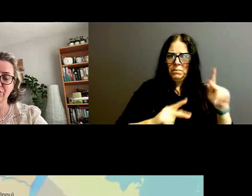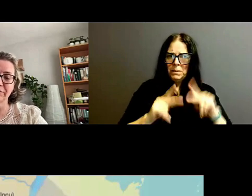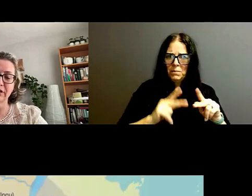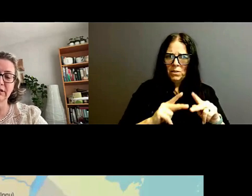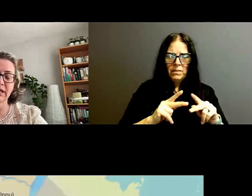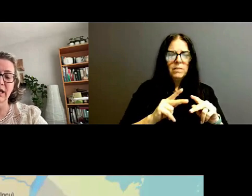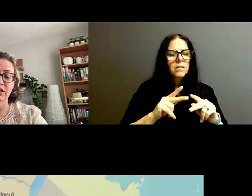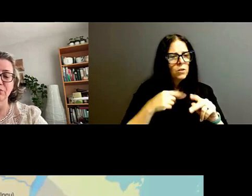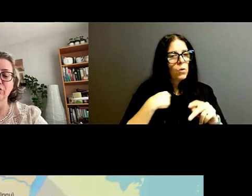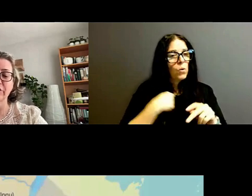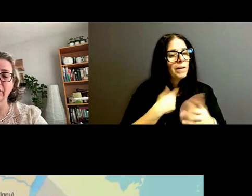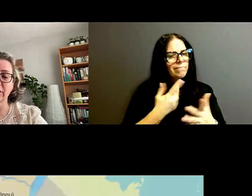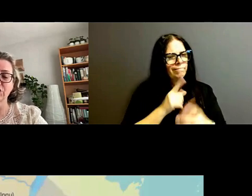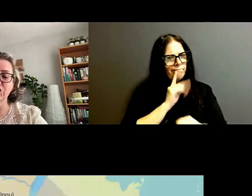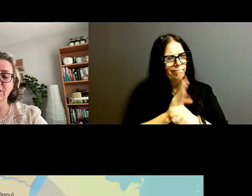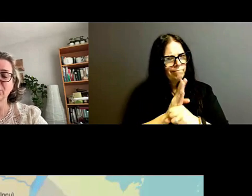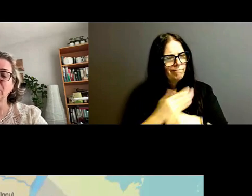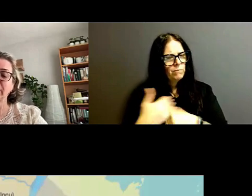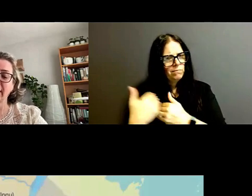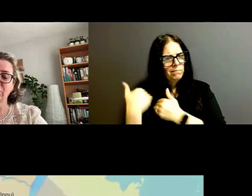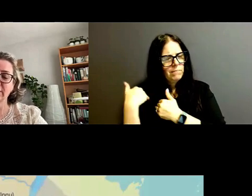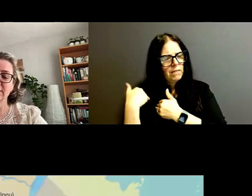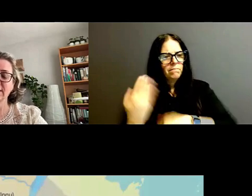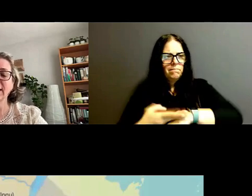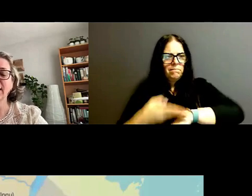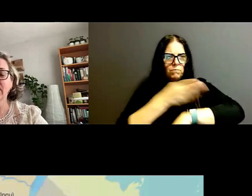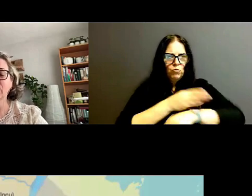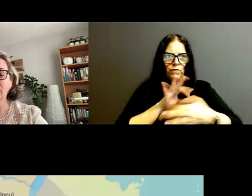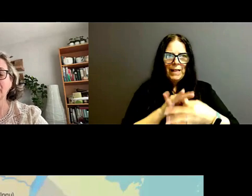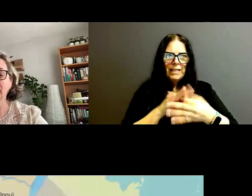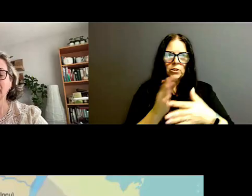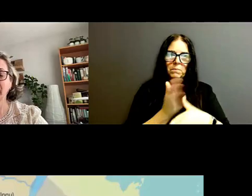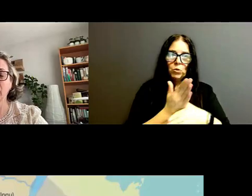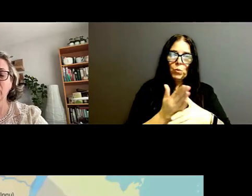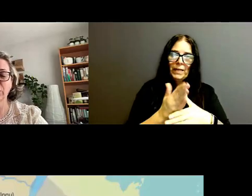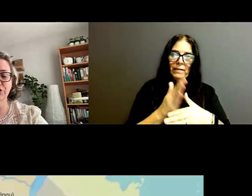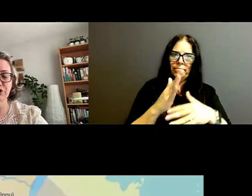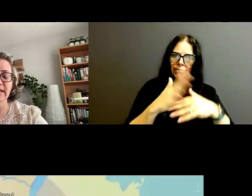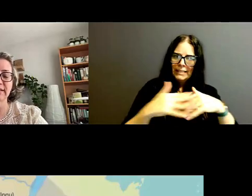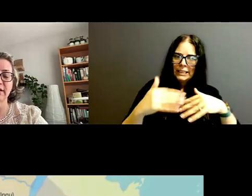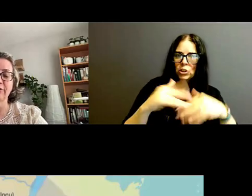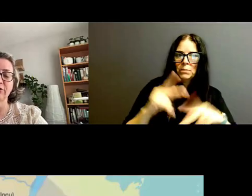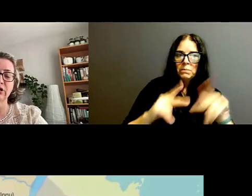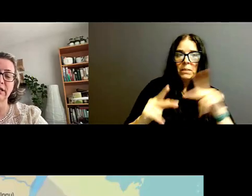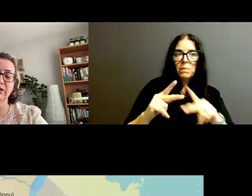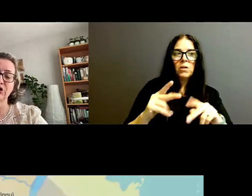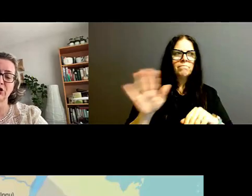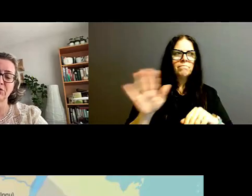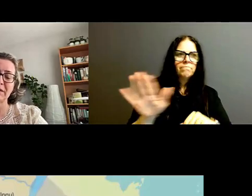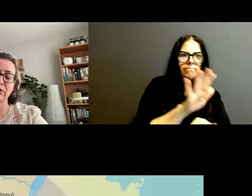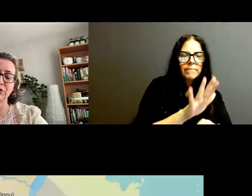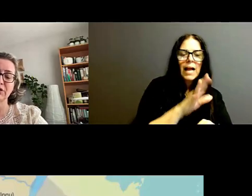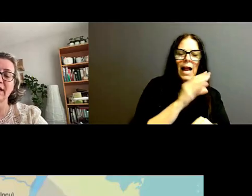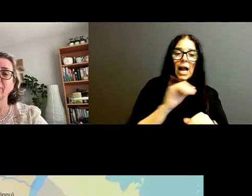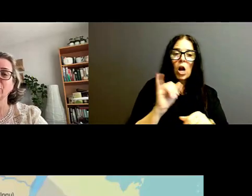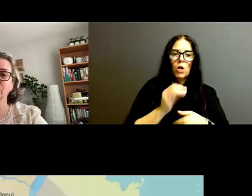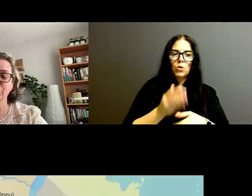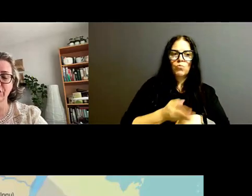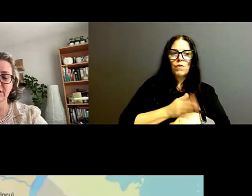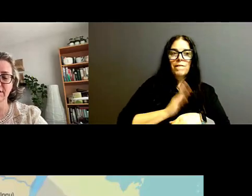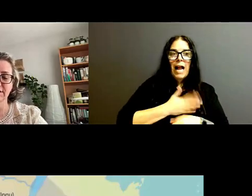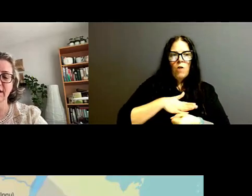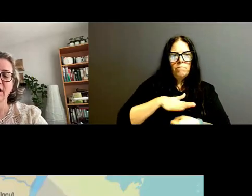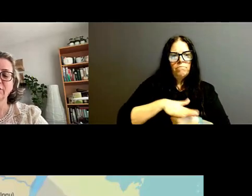and responsibility in improving relationships between nations and to improve our own understanding of local Indigenous peoples and